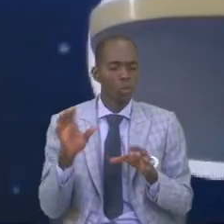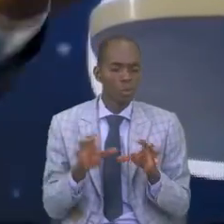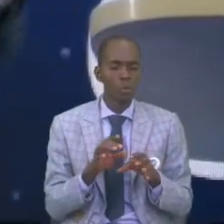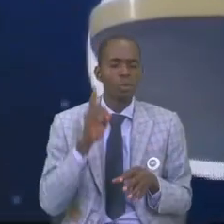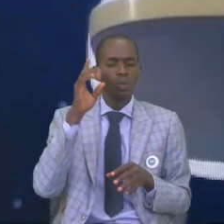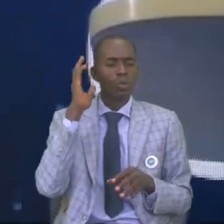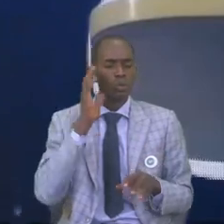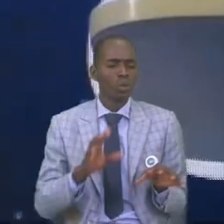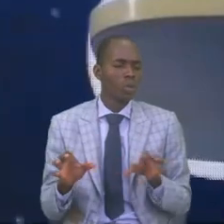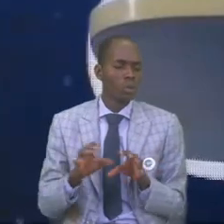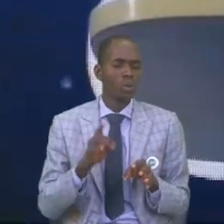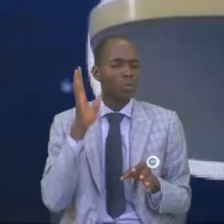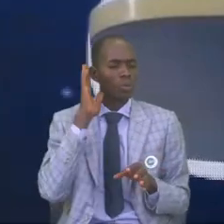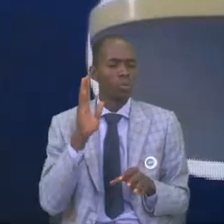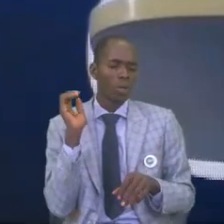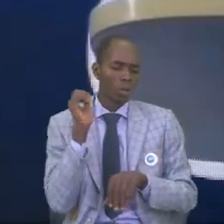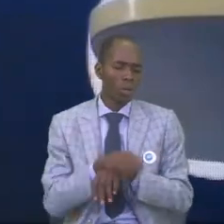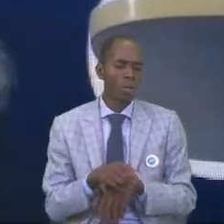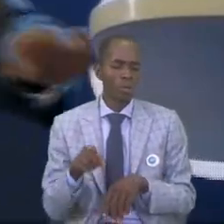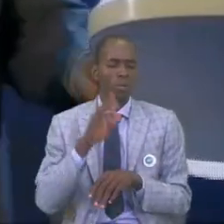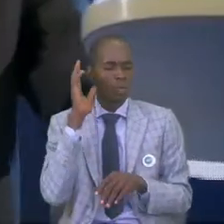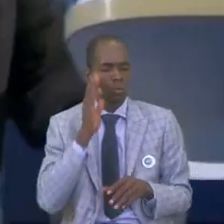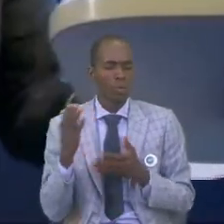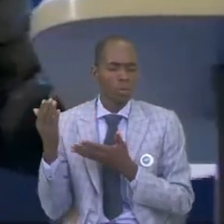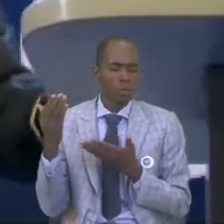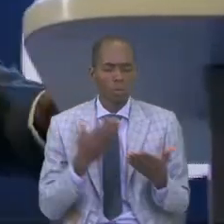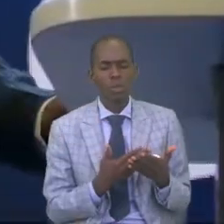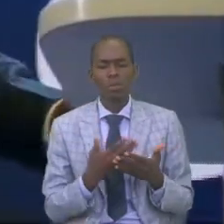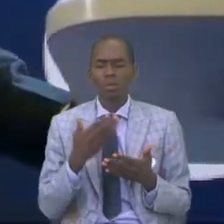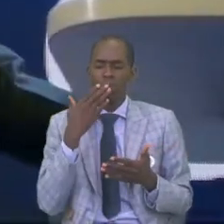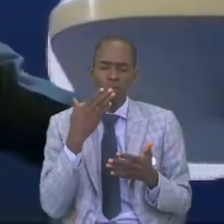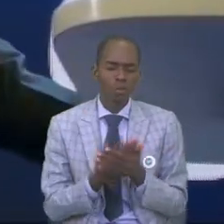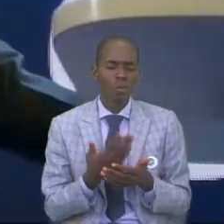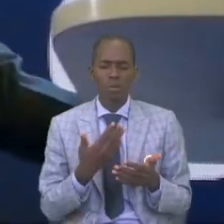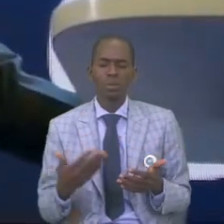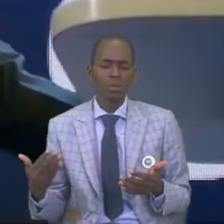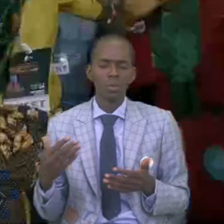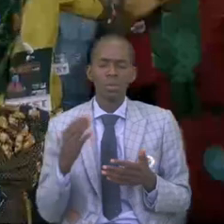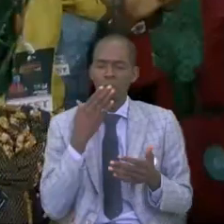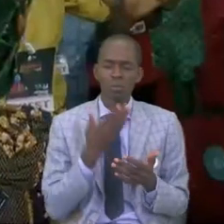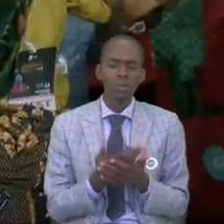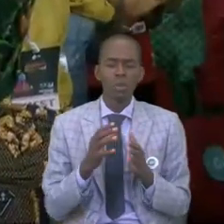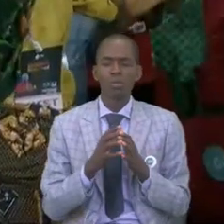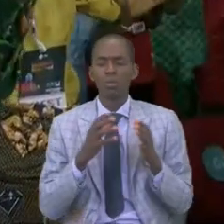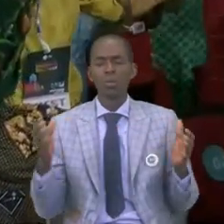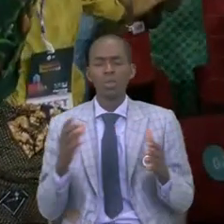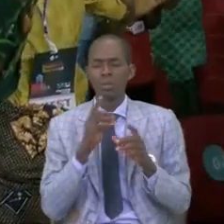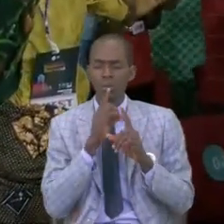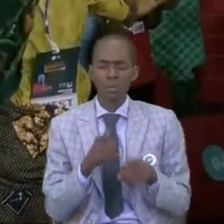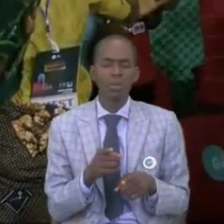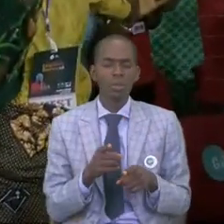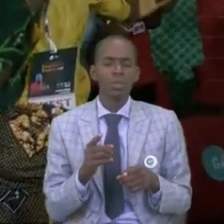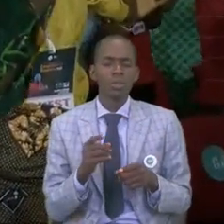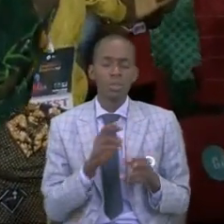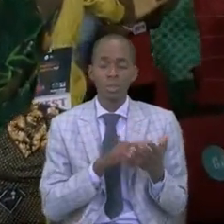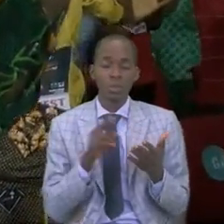will overcome, you will bear fruit, much fruit, more fruit in your life, in your family, in your